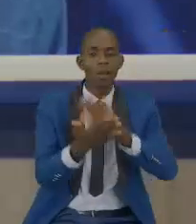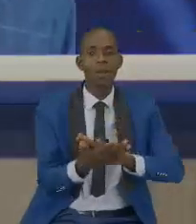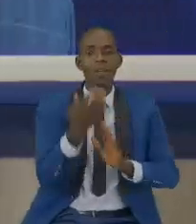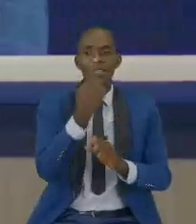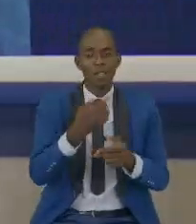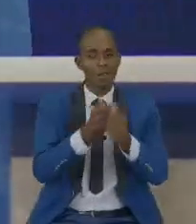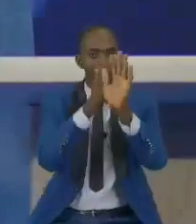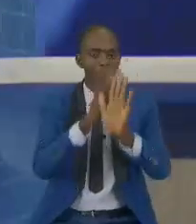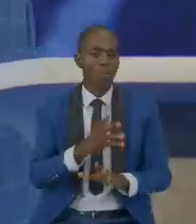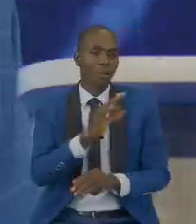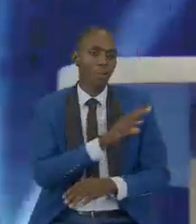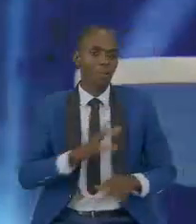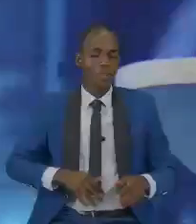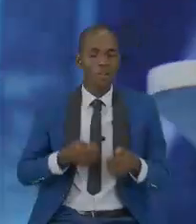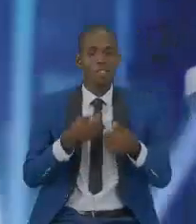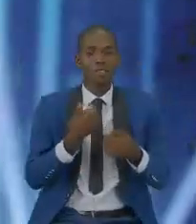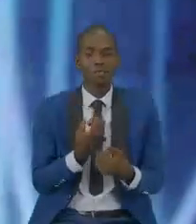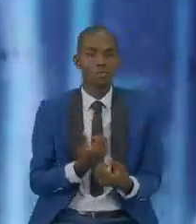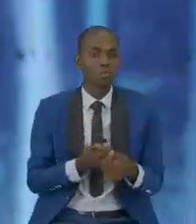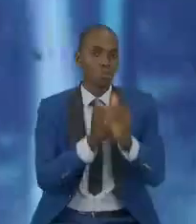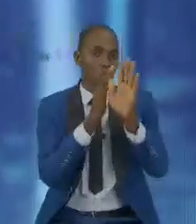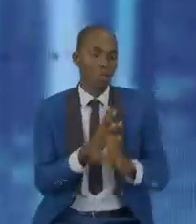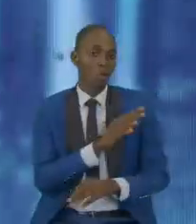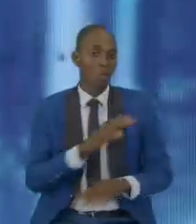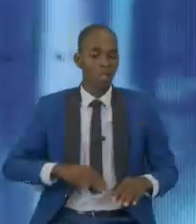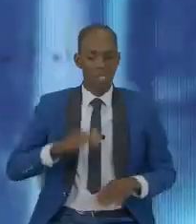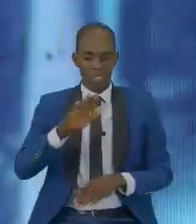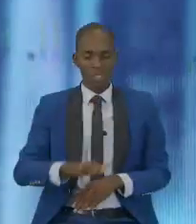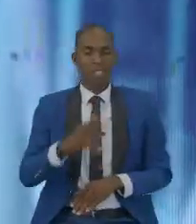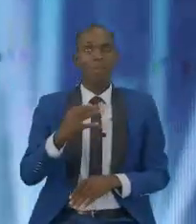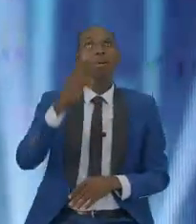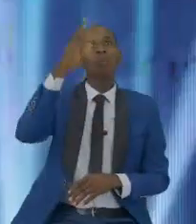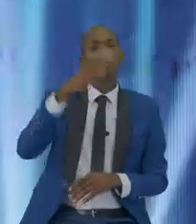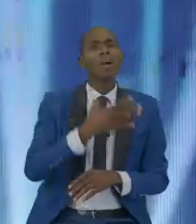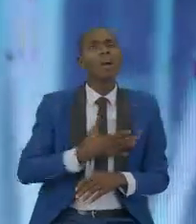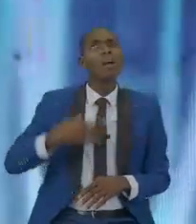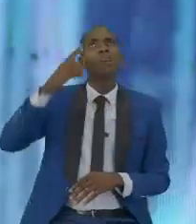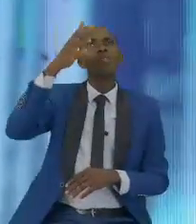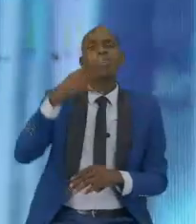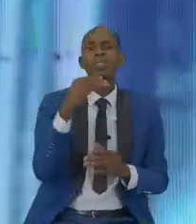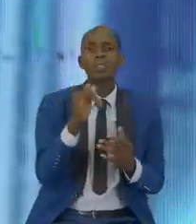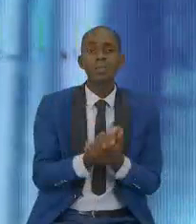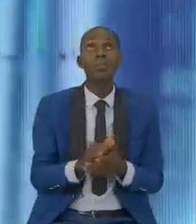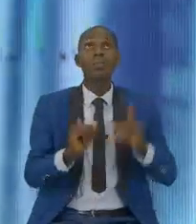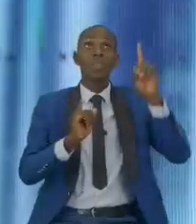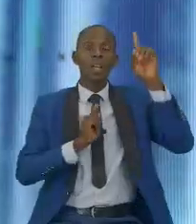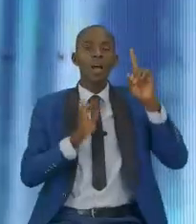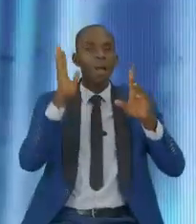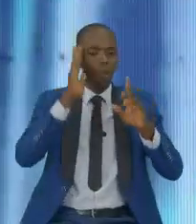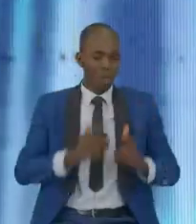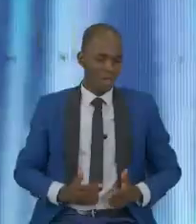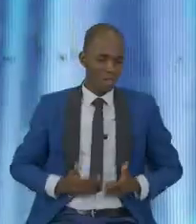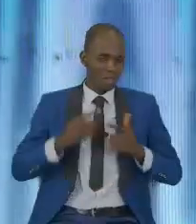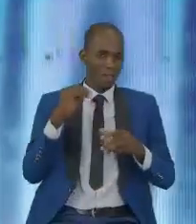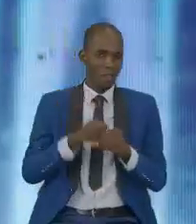of Christ, a disciple of Christ, a child of God. And God says, I will dwell in them. And